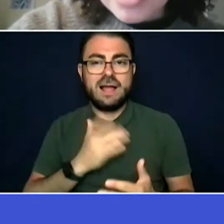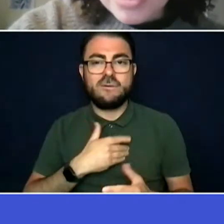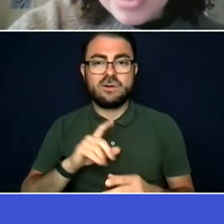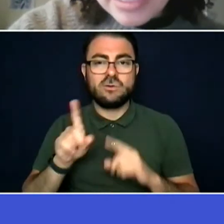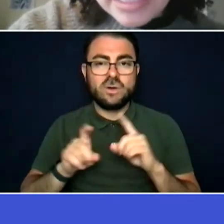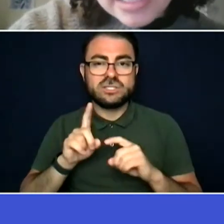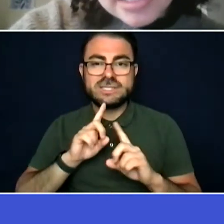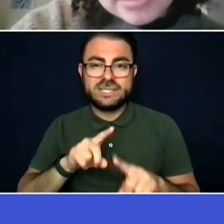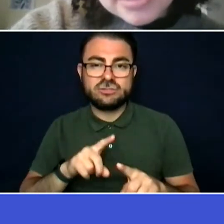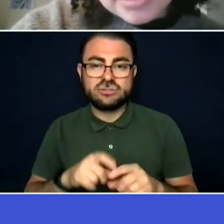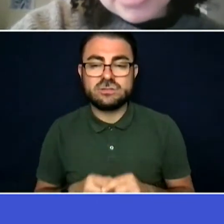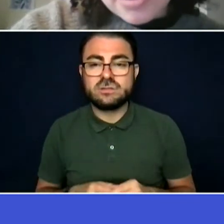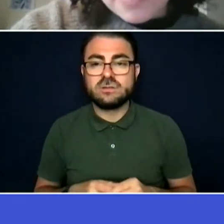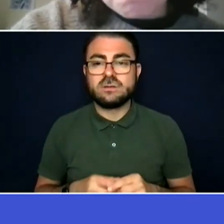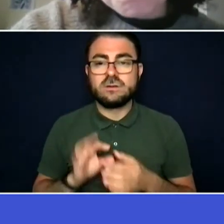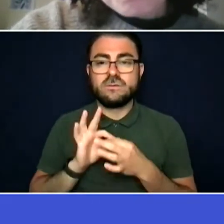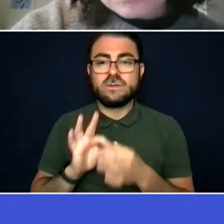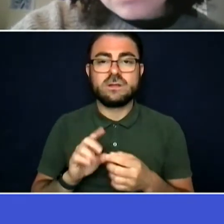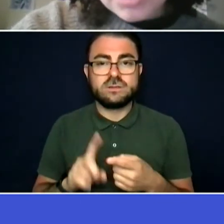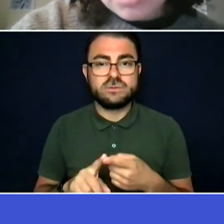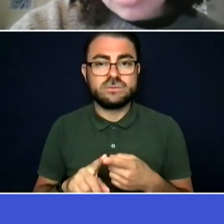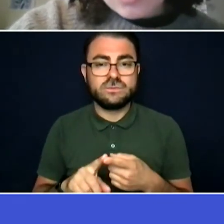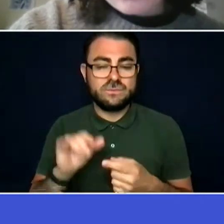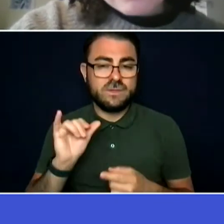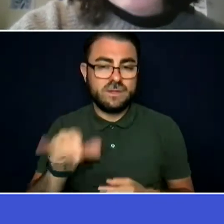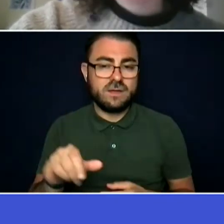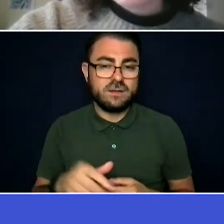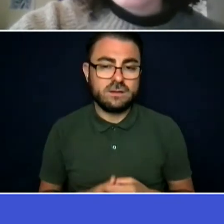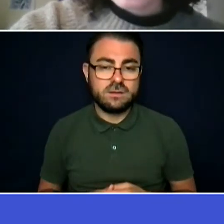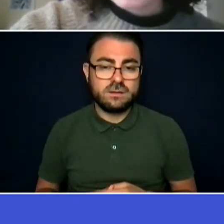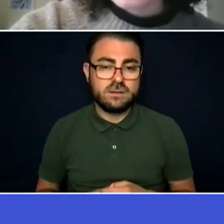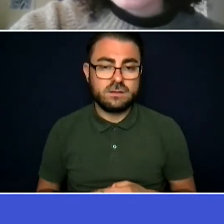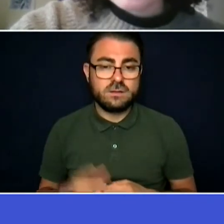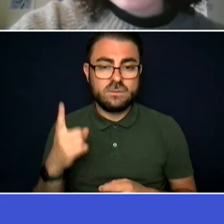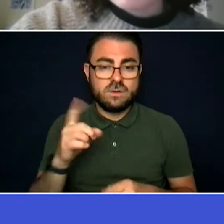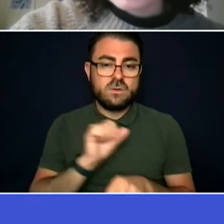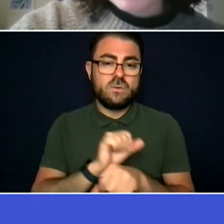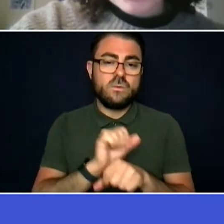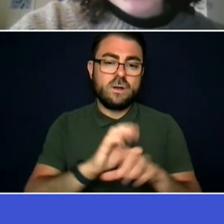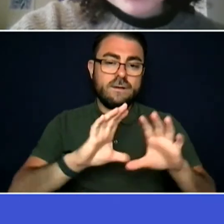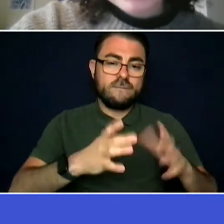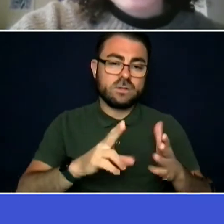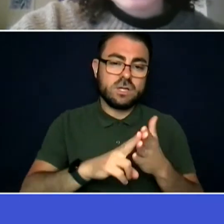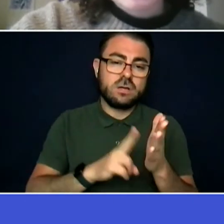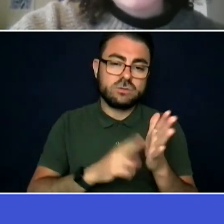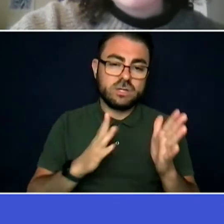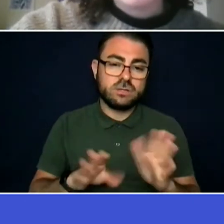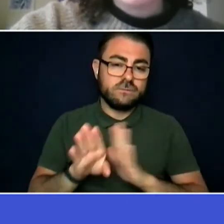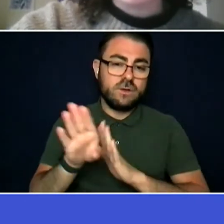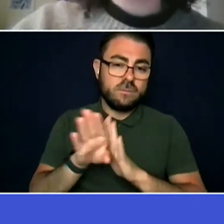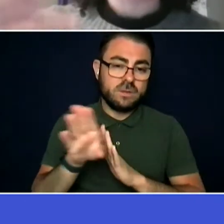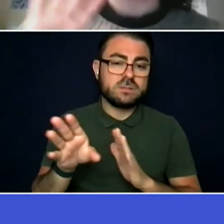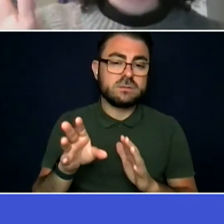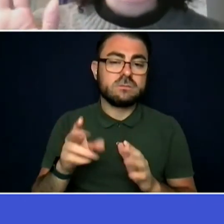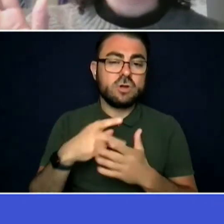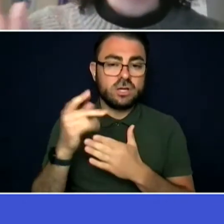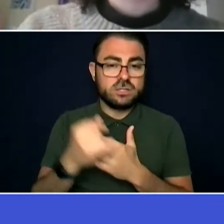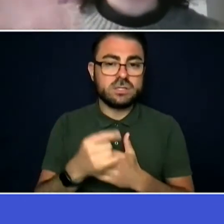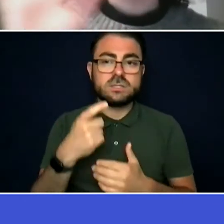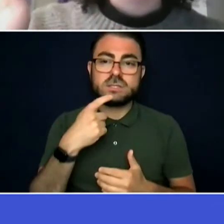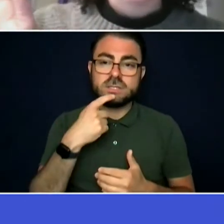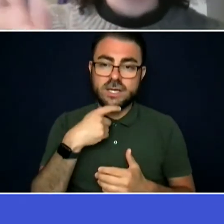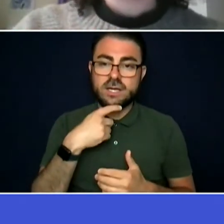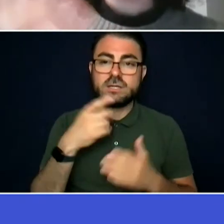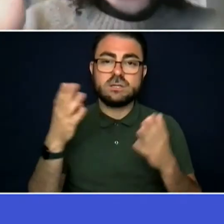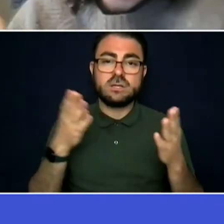location. And in it says, workforce contractor development projects can serve individual. This is highly specific,